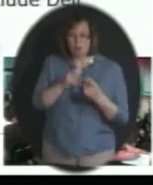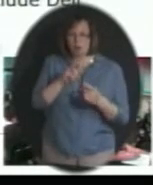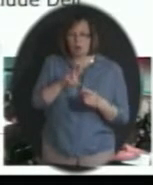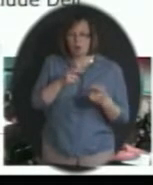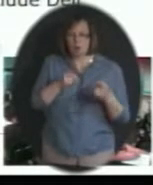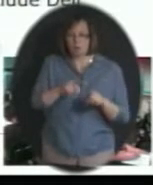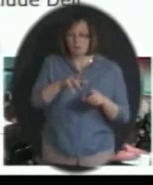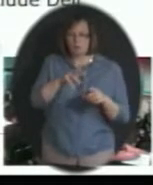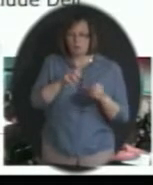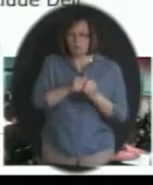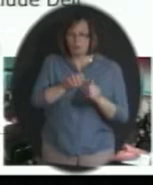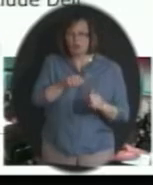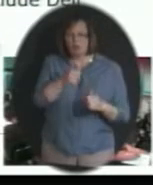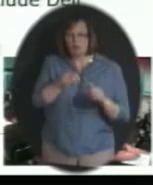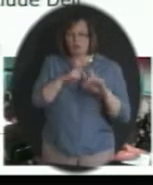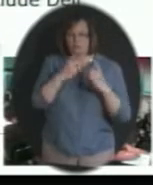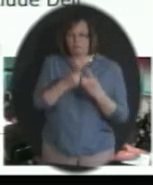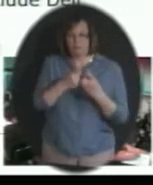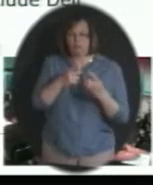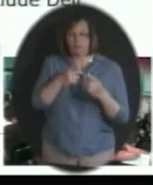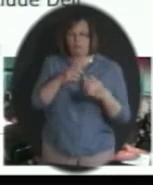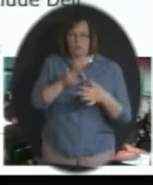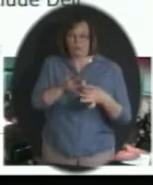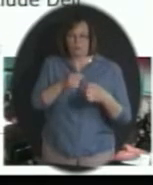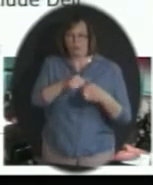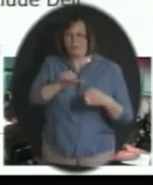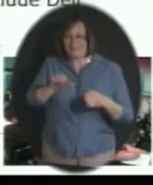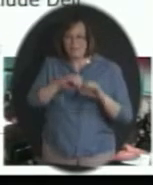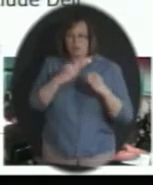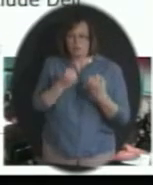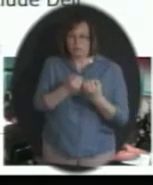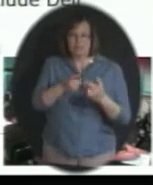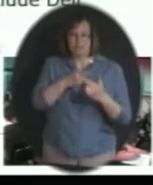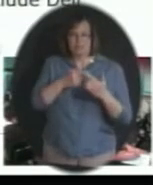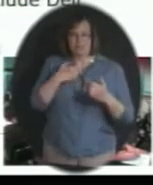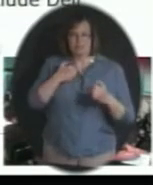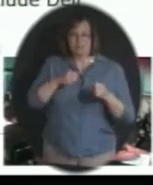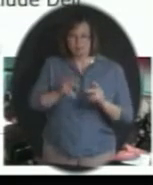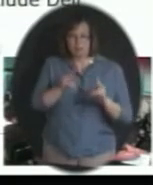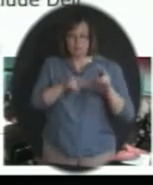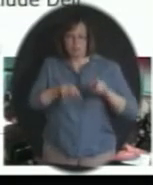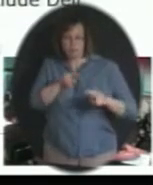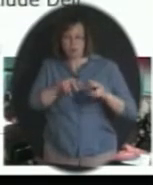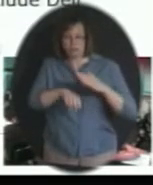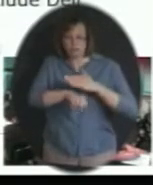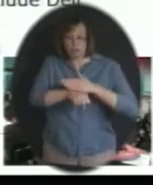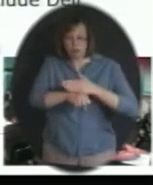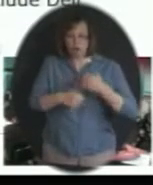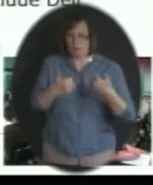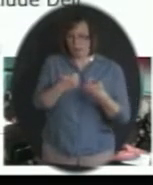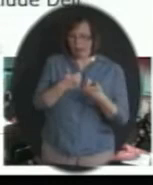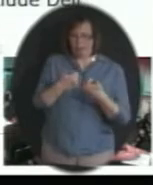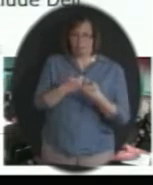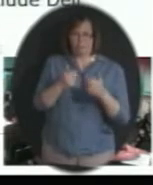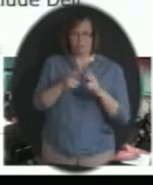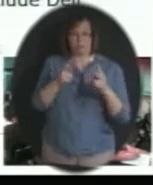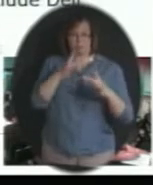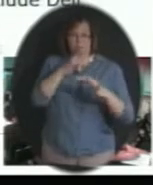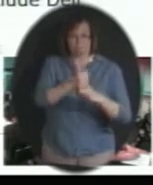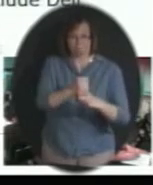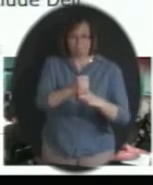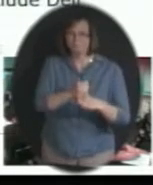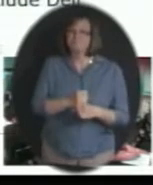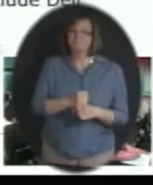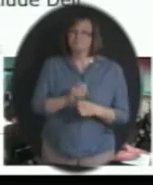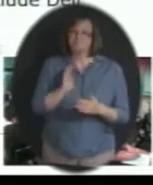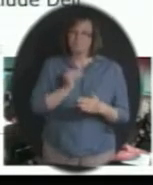other kinds of divisions related to any organization, and then the students have the opportunity to watch a soccer game, which is very intriguing.